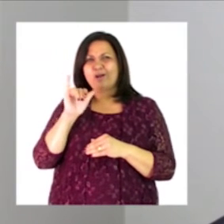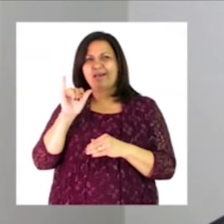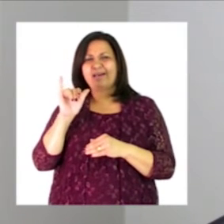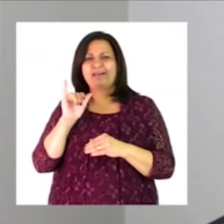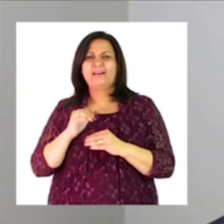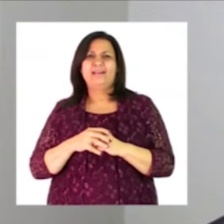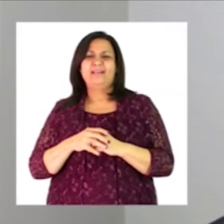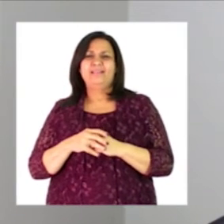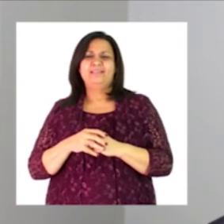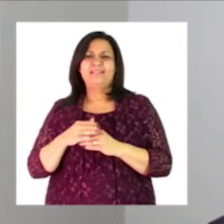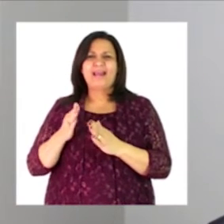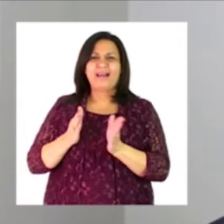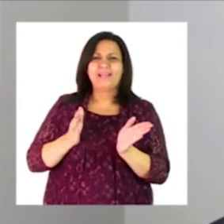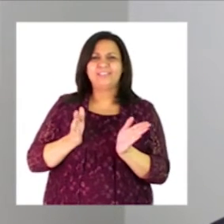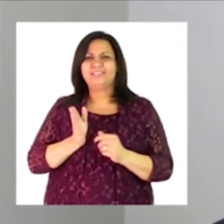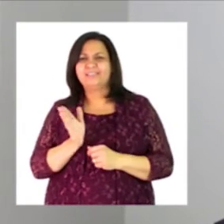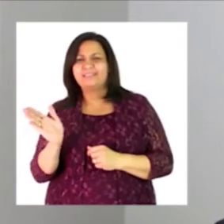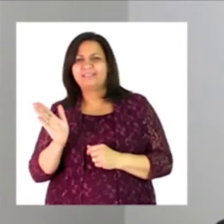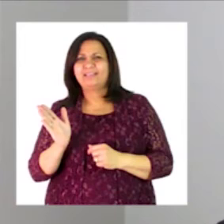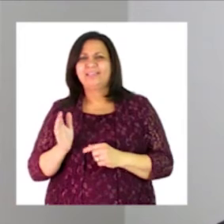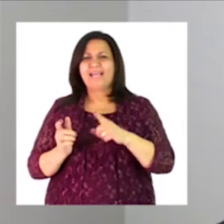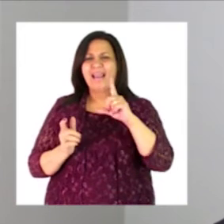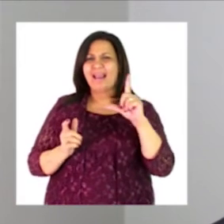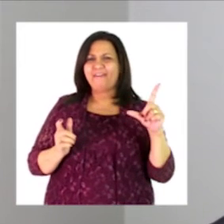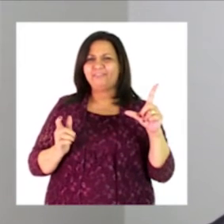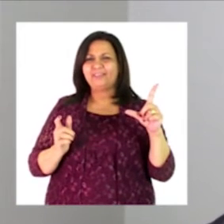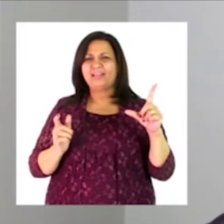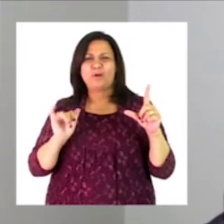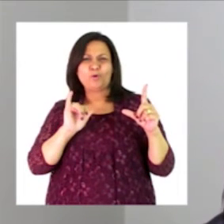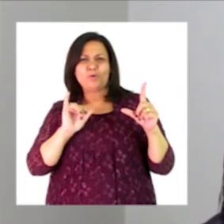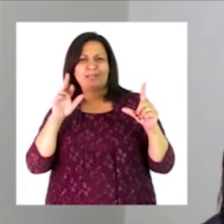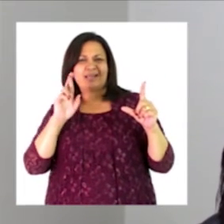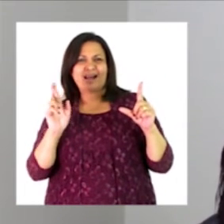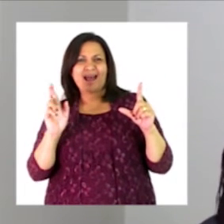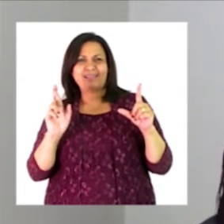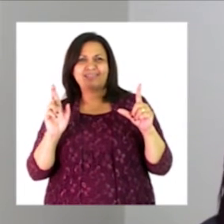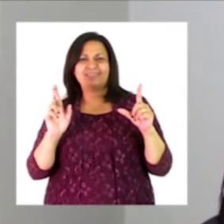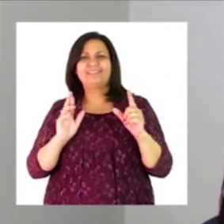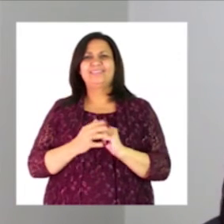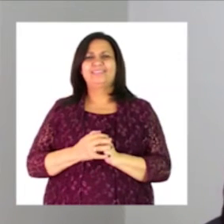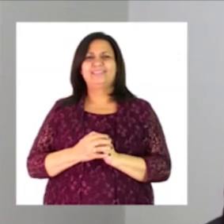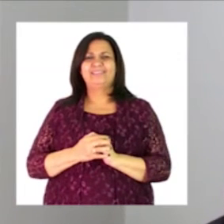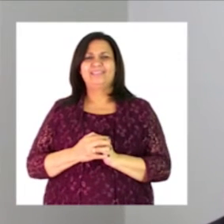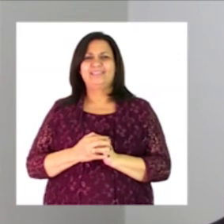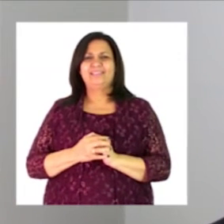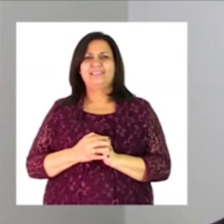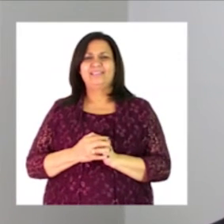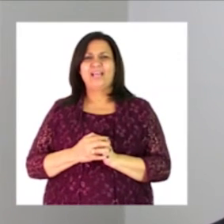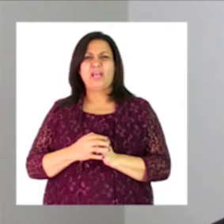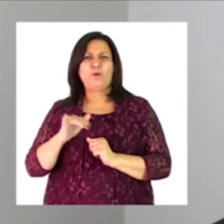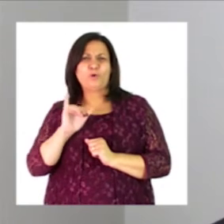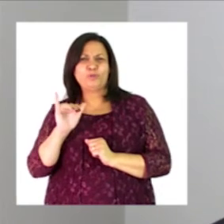or which directions is left and which direction is right and which